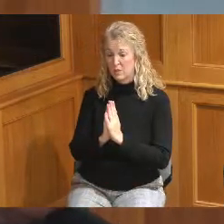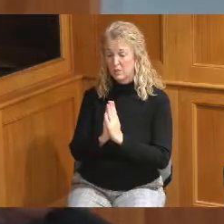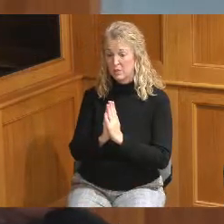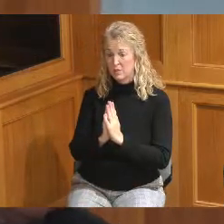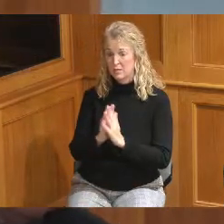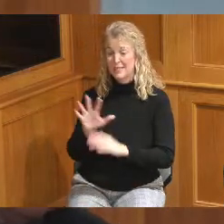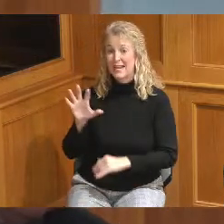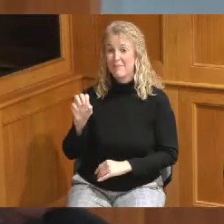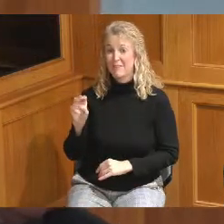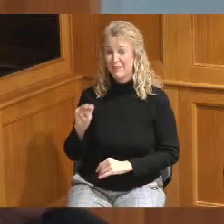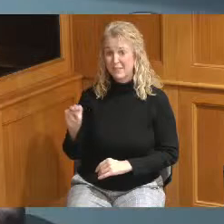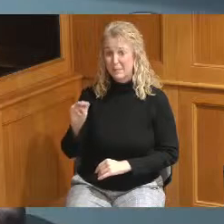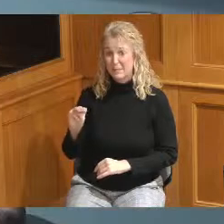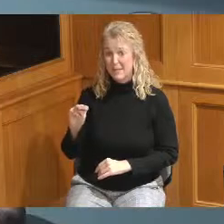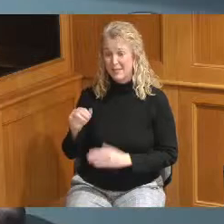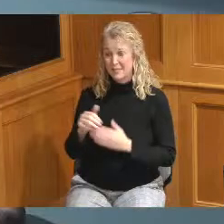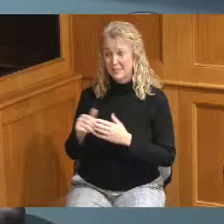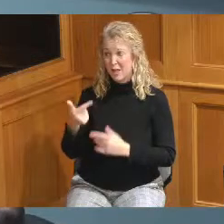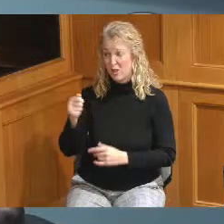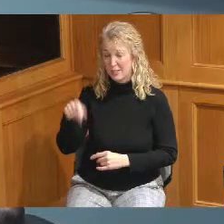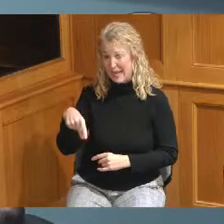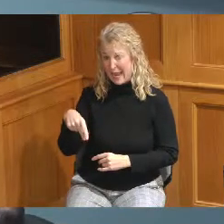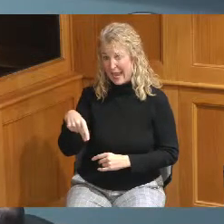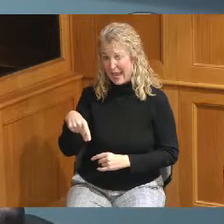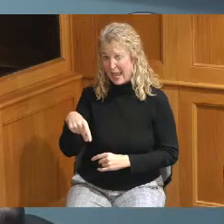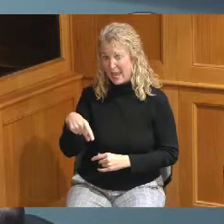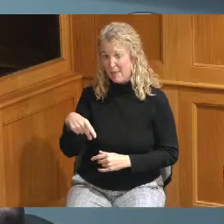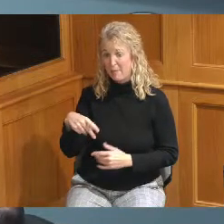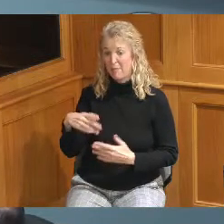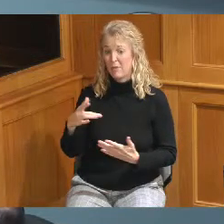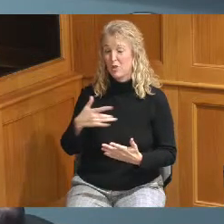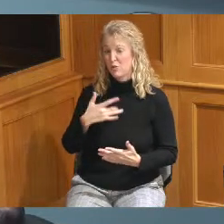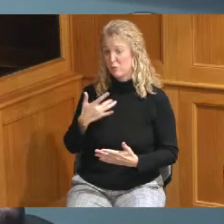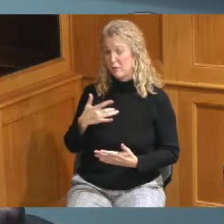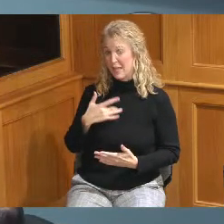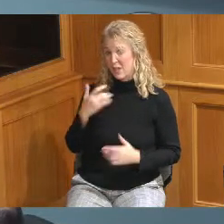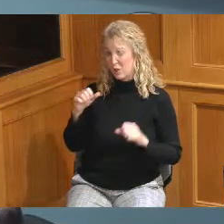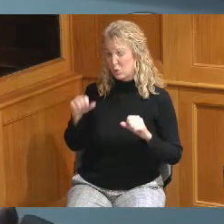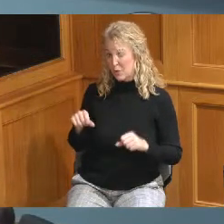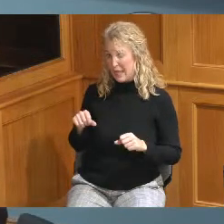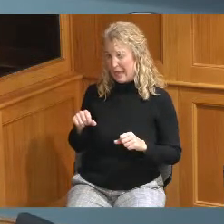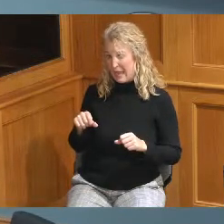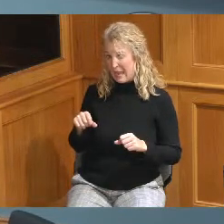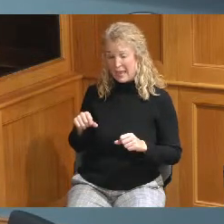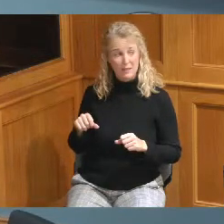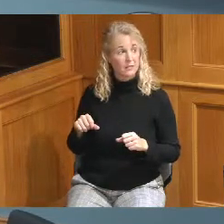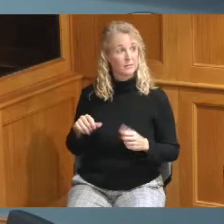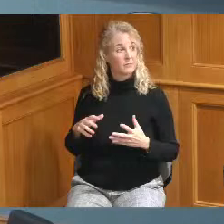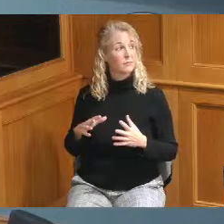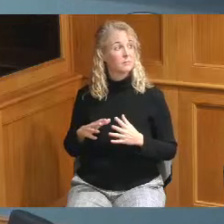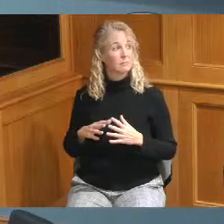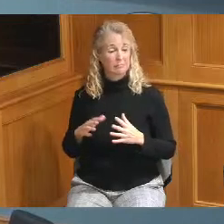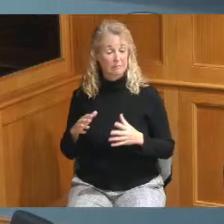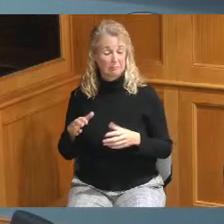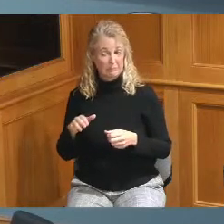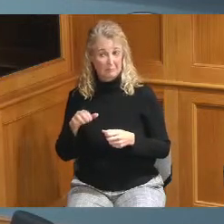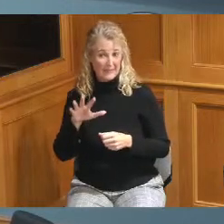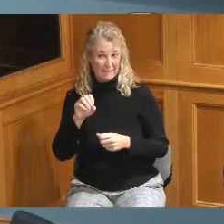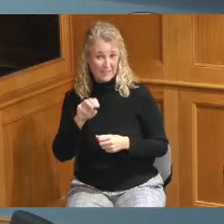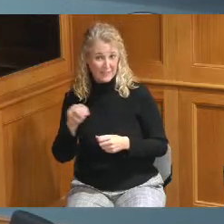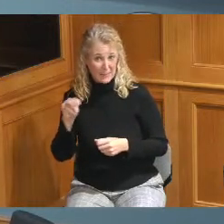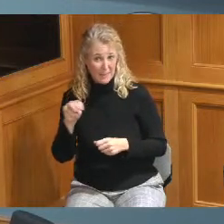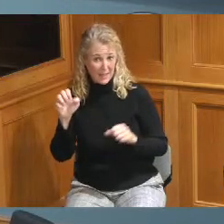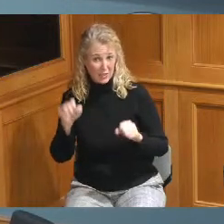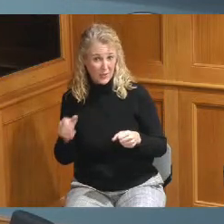million gap this year, at one point, are you going to be able to fill that next year and the following year without cutting